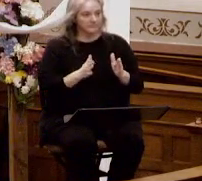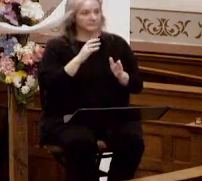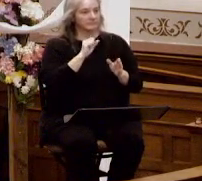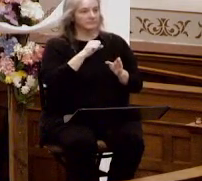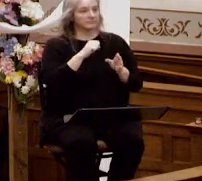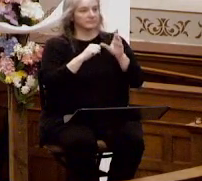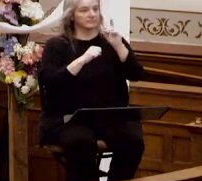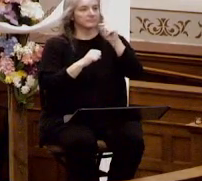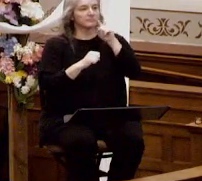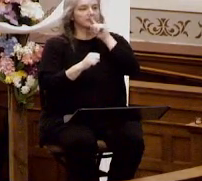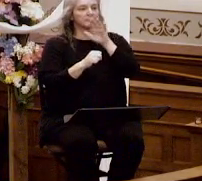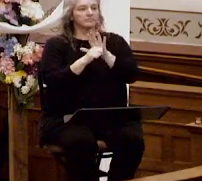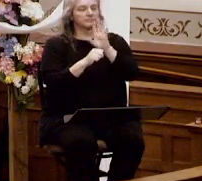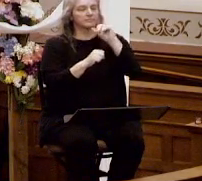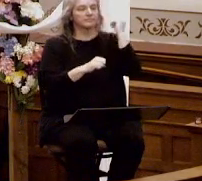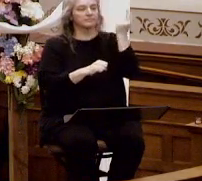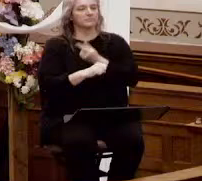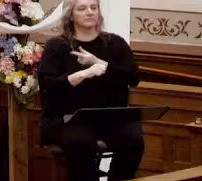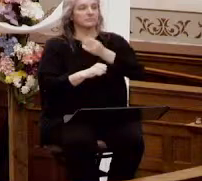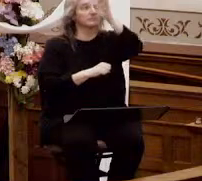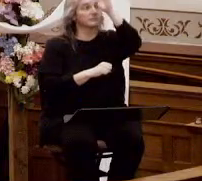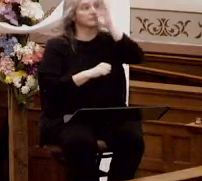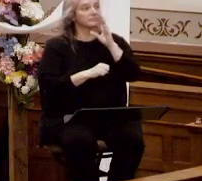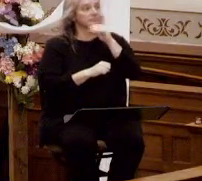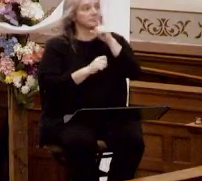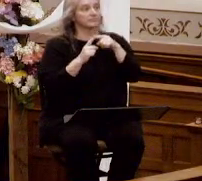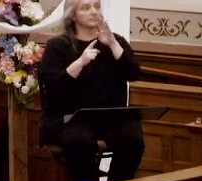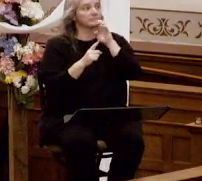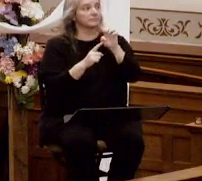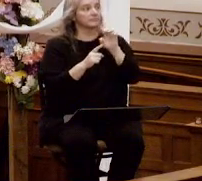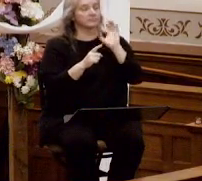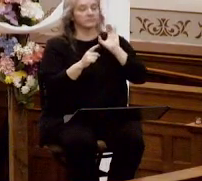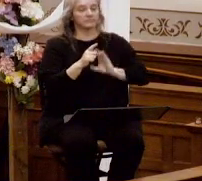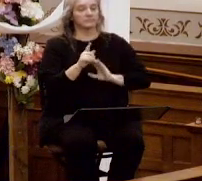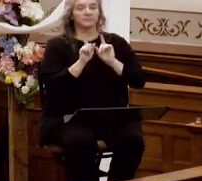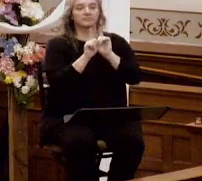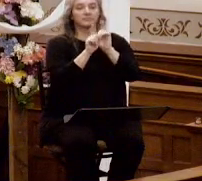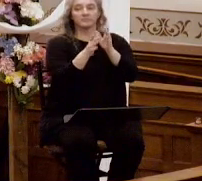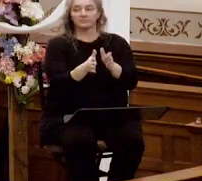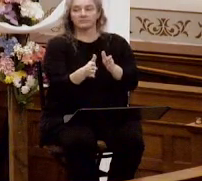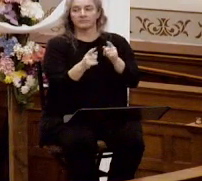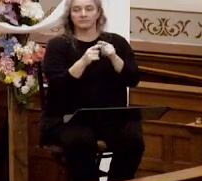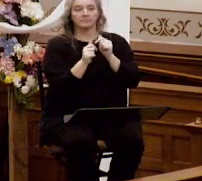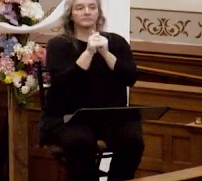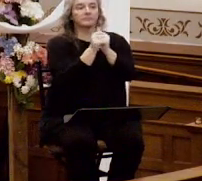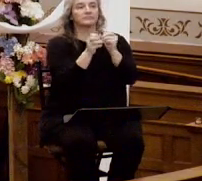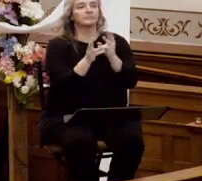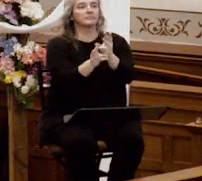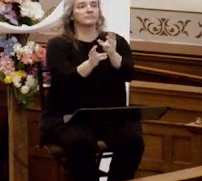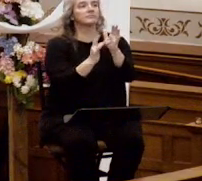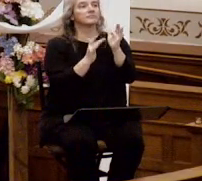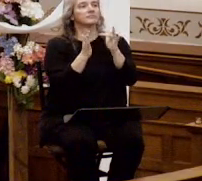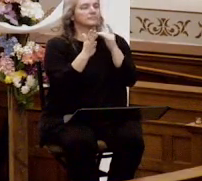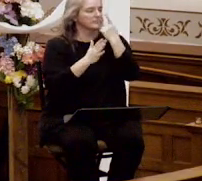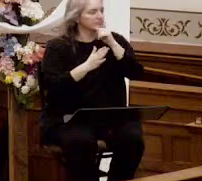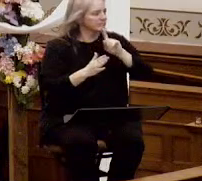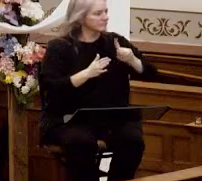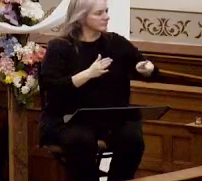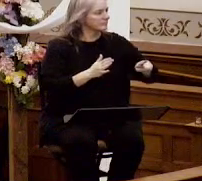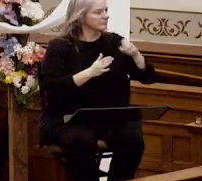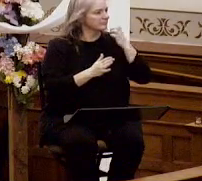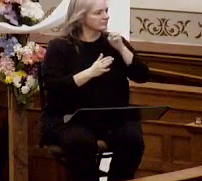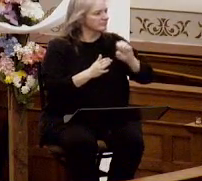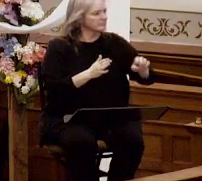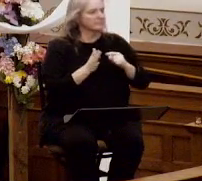you promise by the grace of God to be Christ's disciple, to follow in the way of Jesus, to resist oppression and evil,